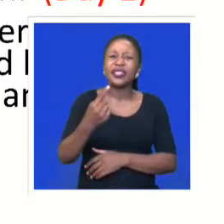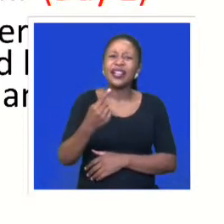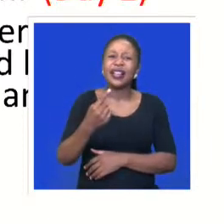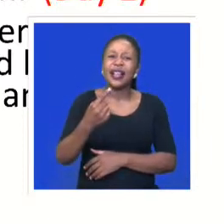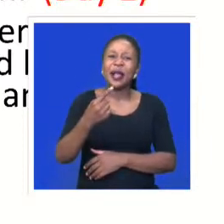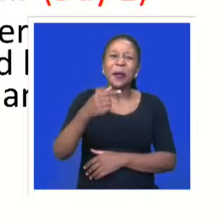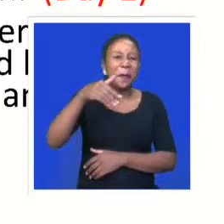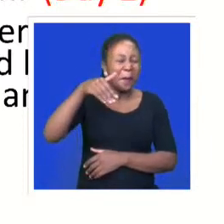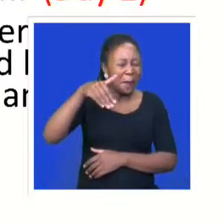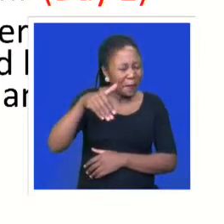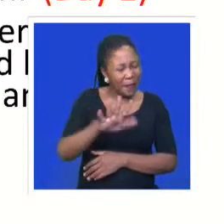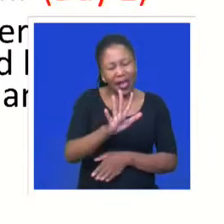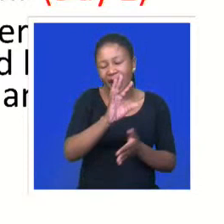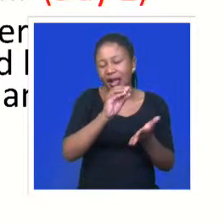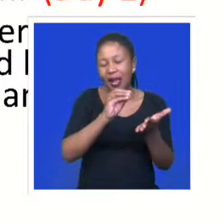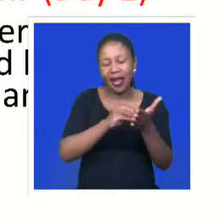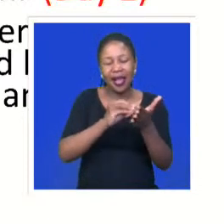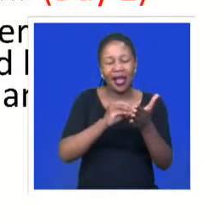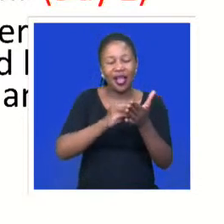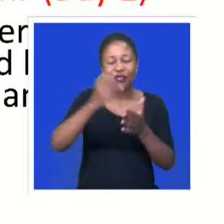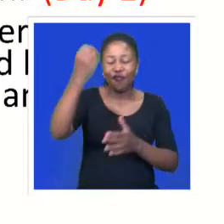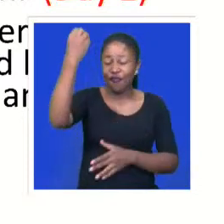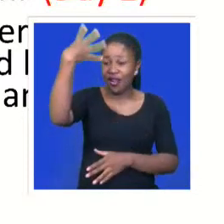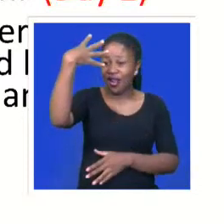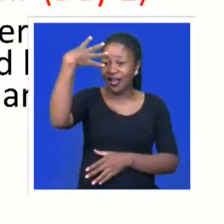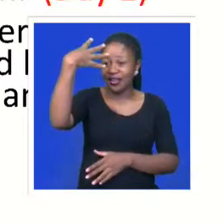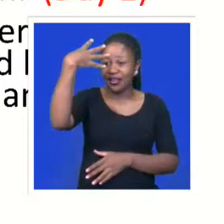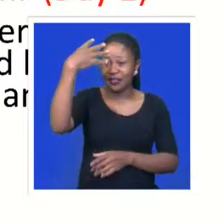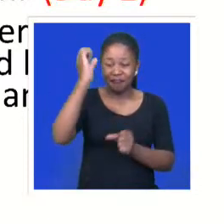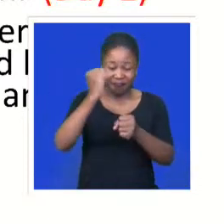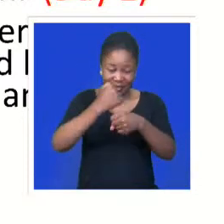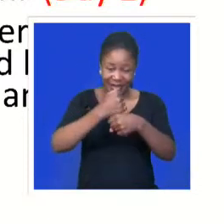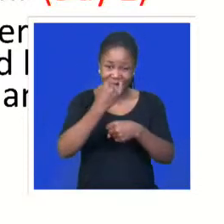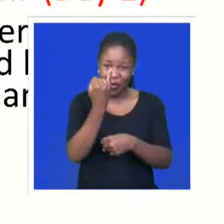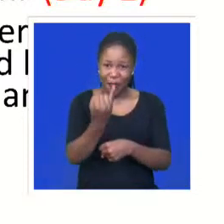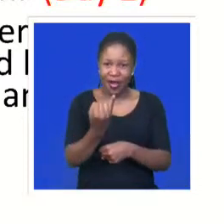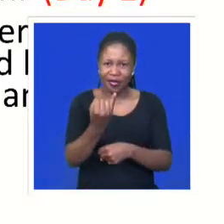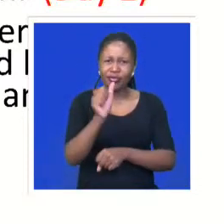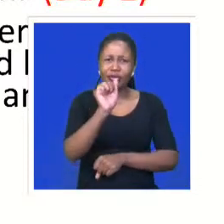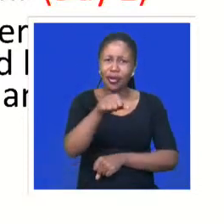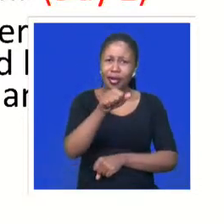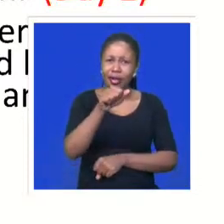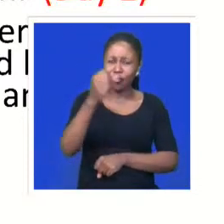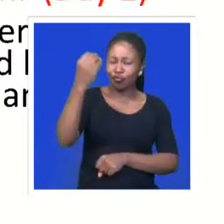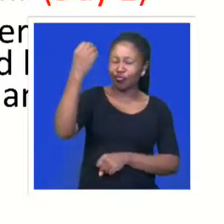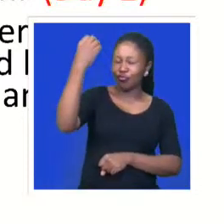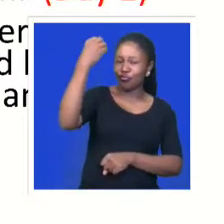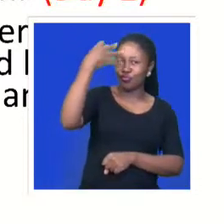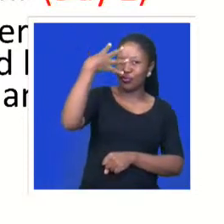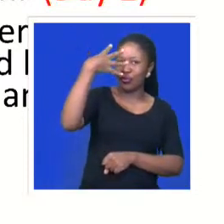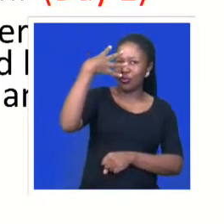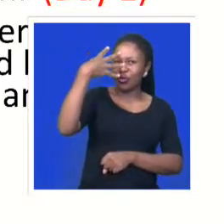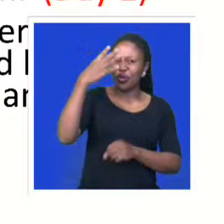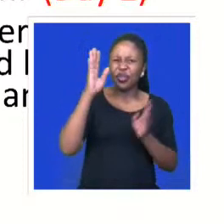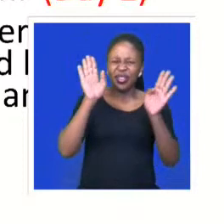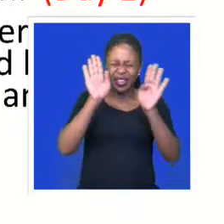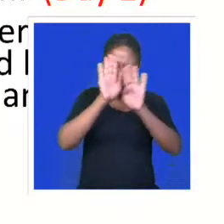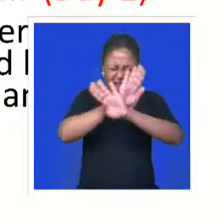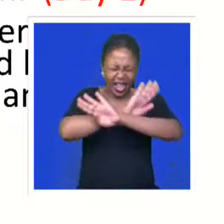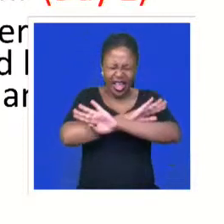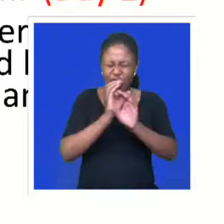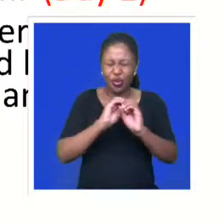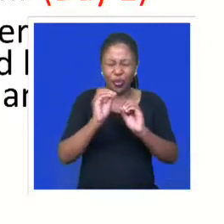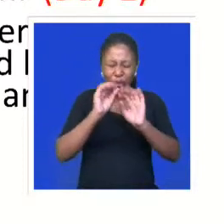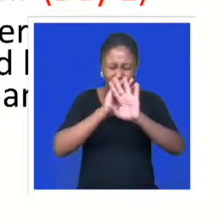light was good. That is day 1. I think you are writing, dear Lena. Genesis 1 verse